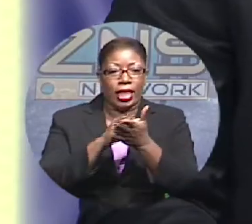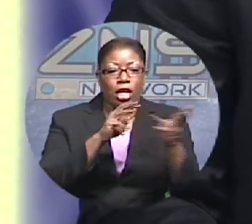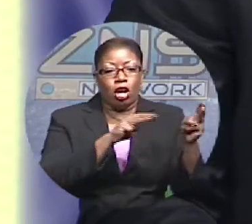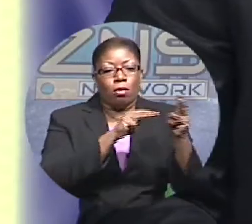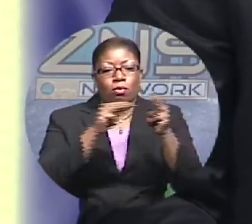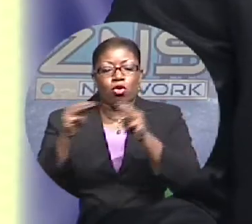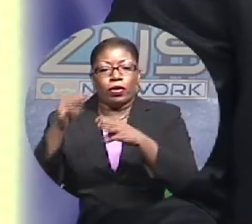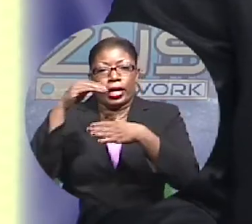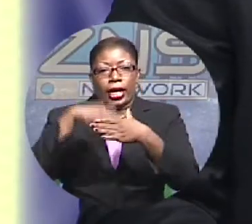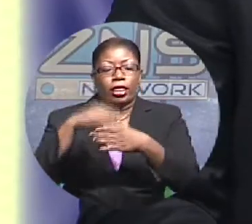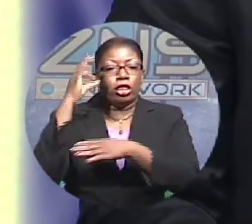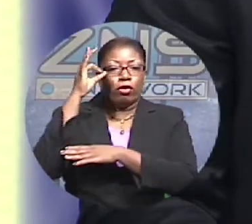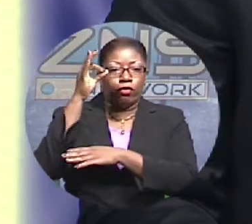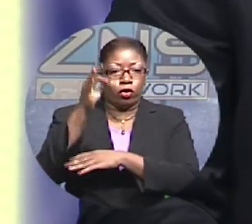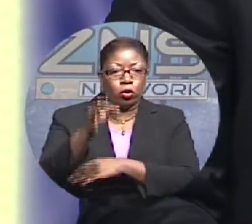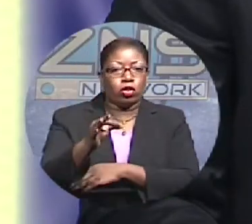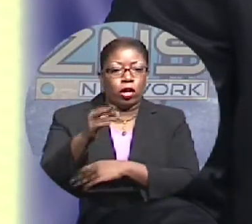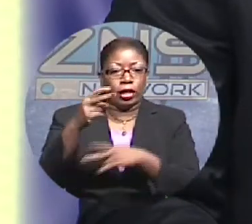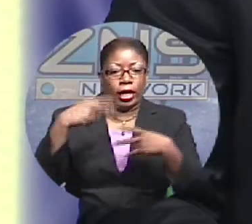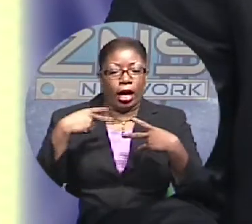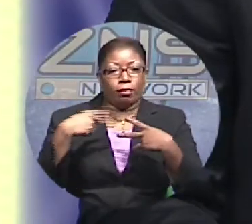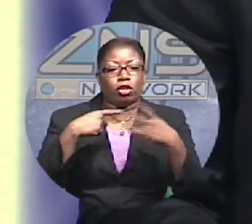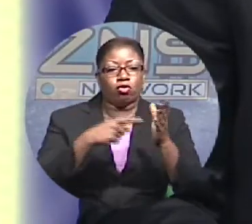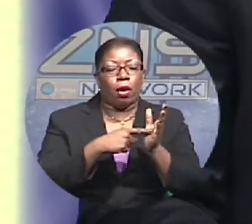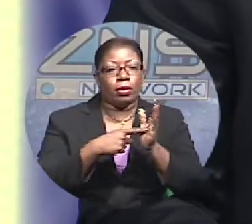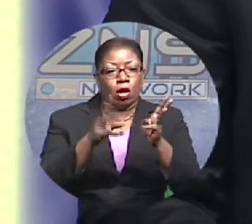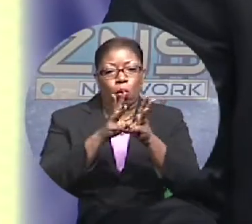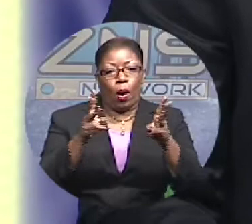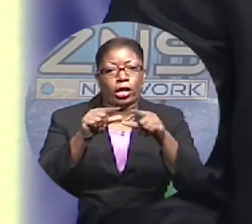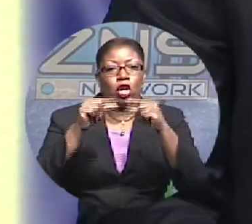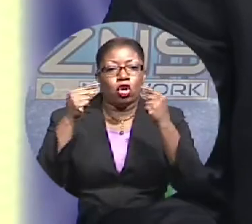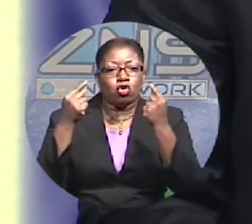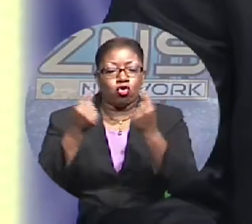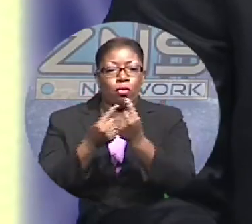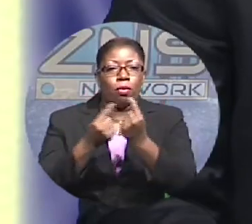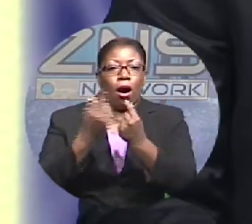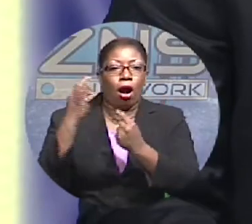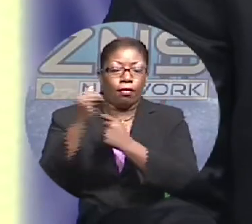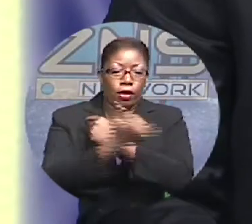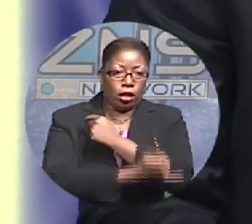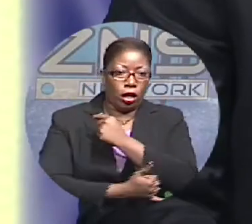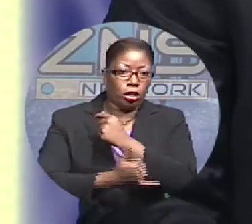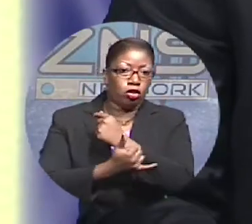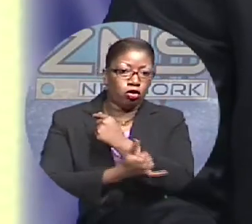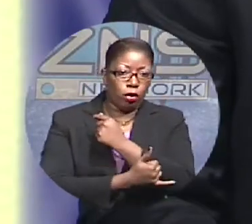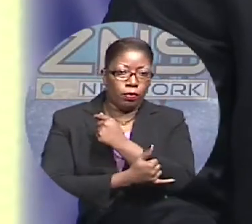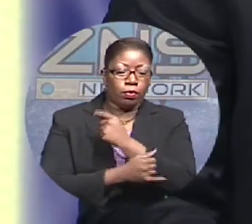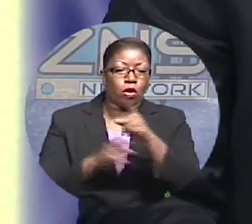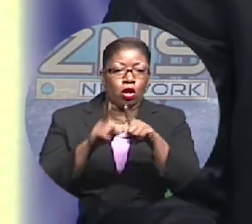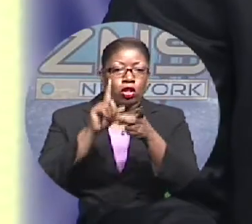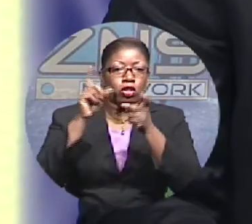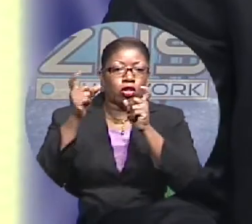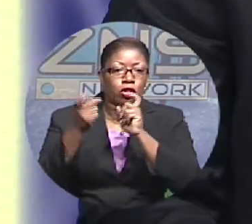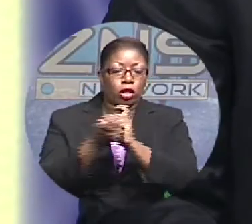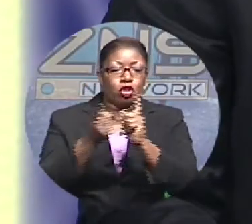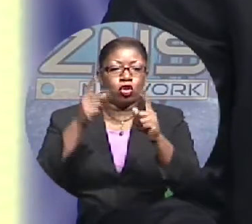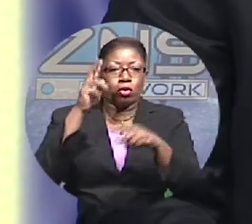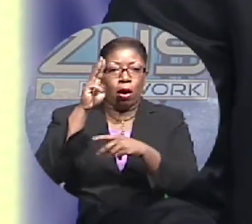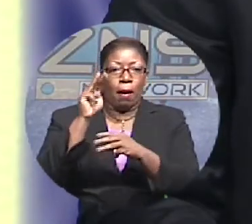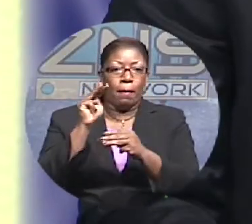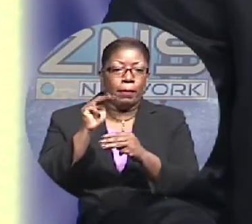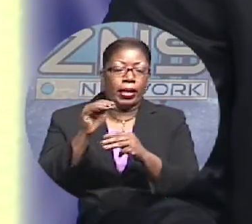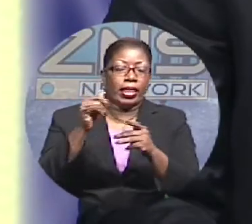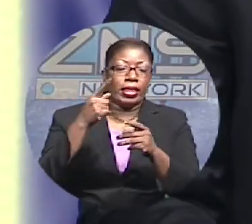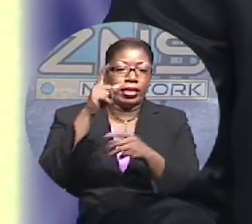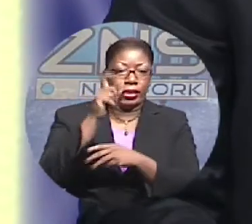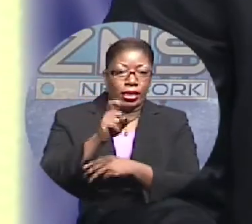future, senators must represent a wider grouping of the country and that the Senate must adjust to meet the needs of the Bahamian public.